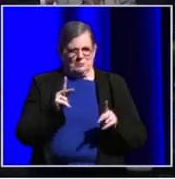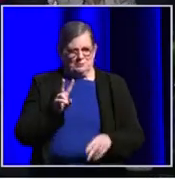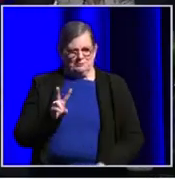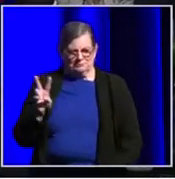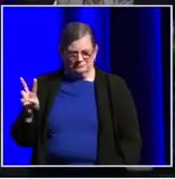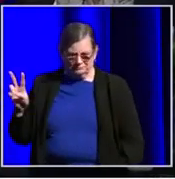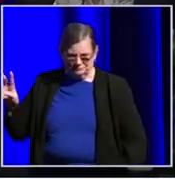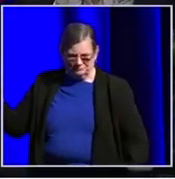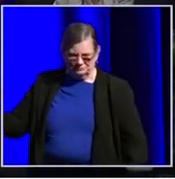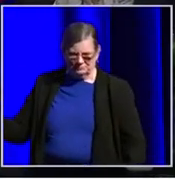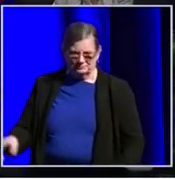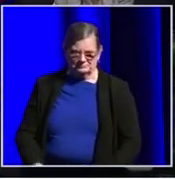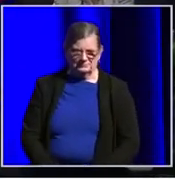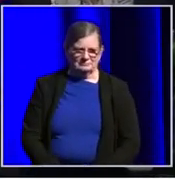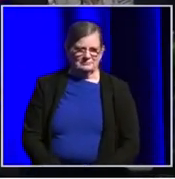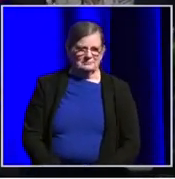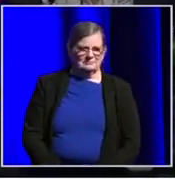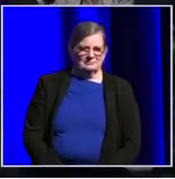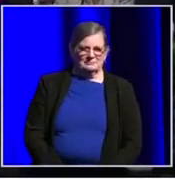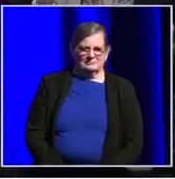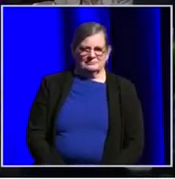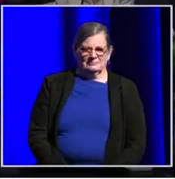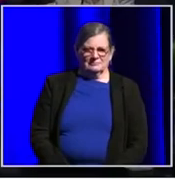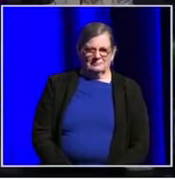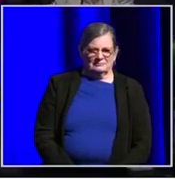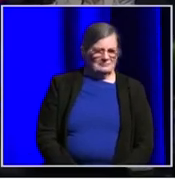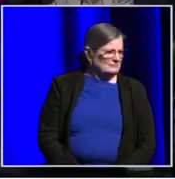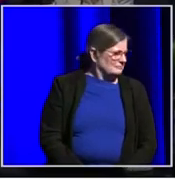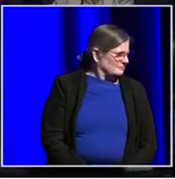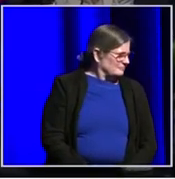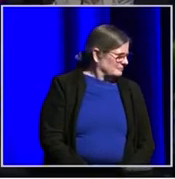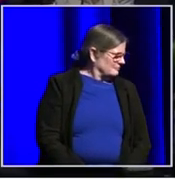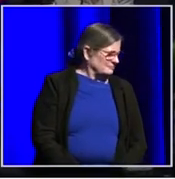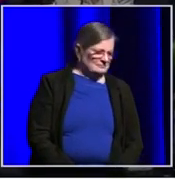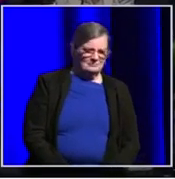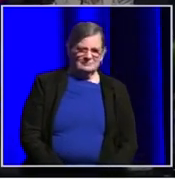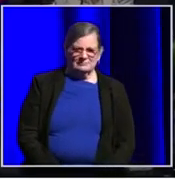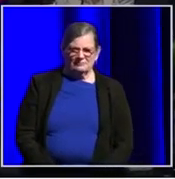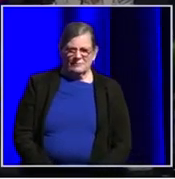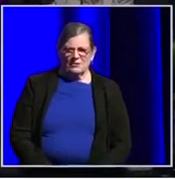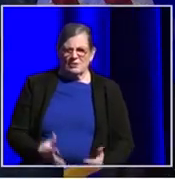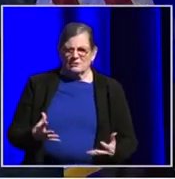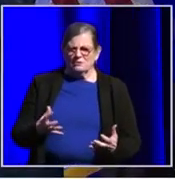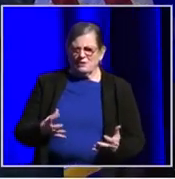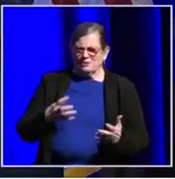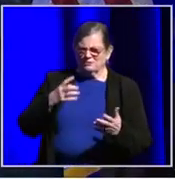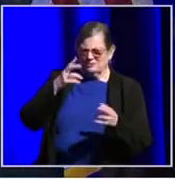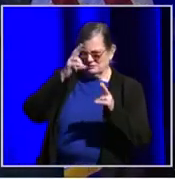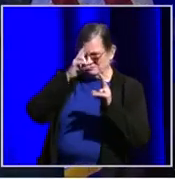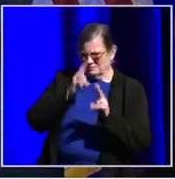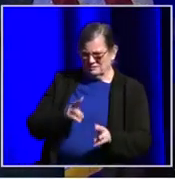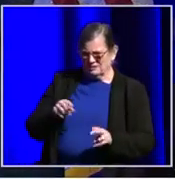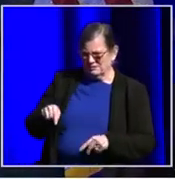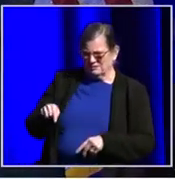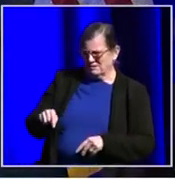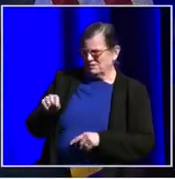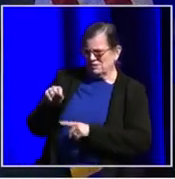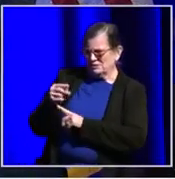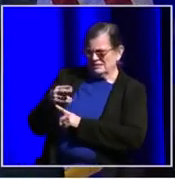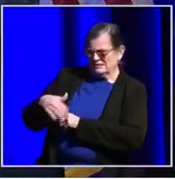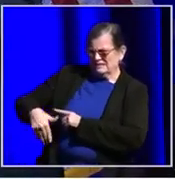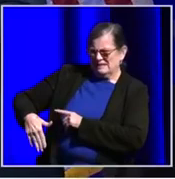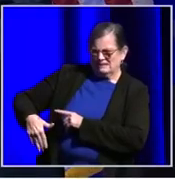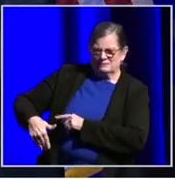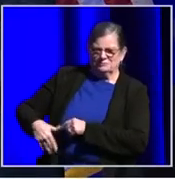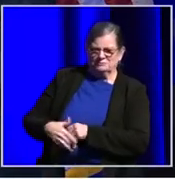I do want to note this on a historic day for a reason that has not yet been mentioned. We are ahead of